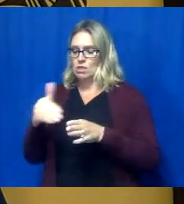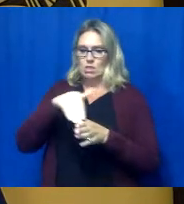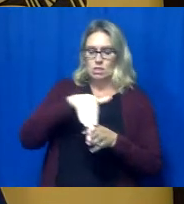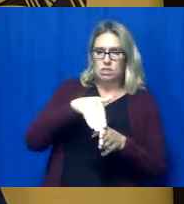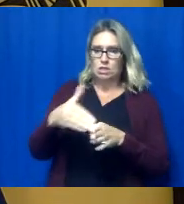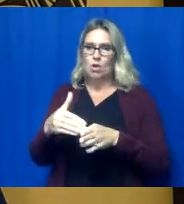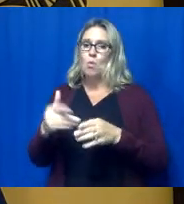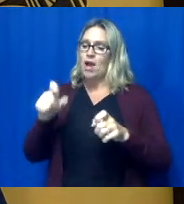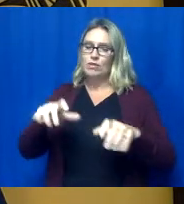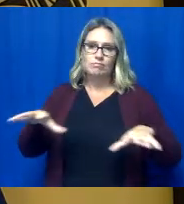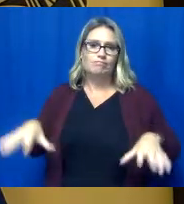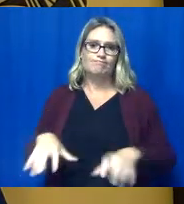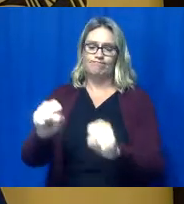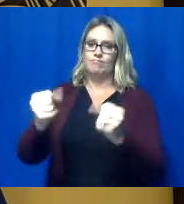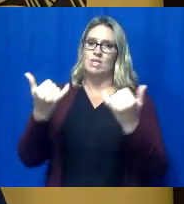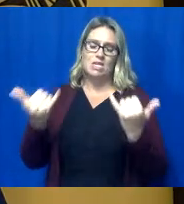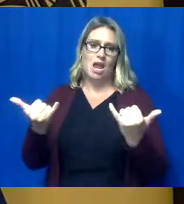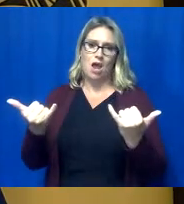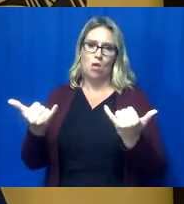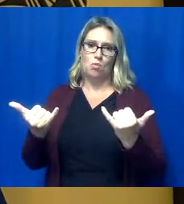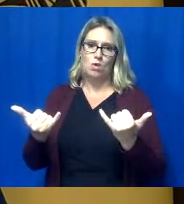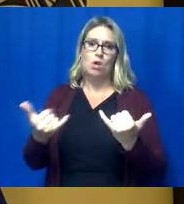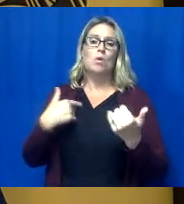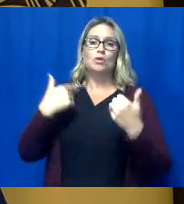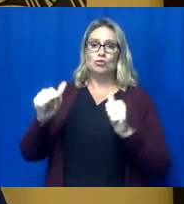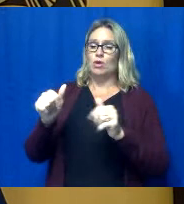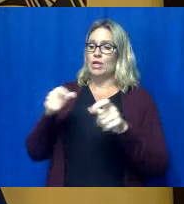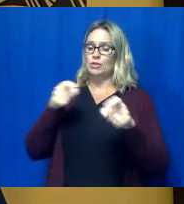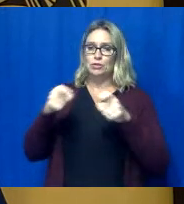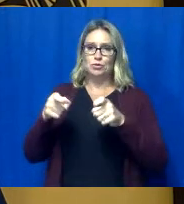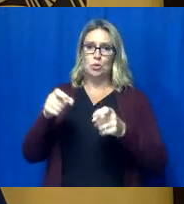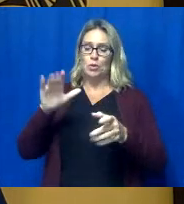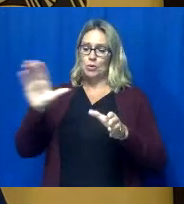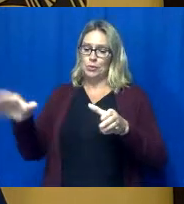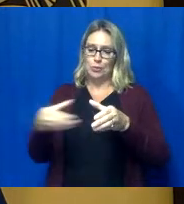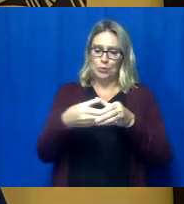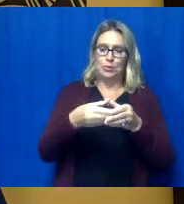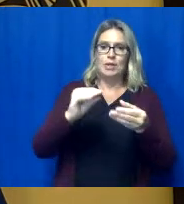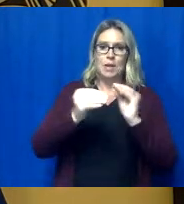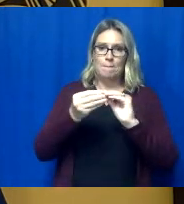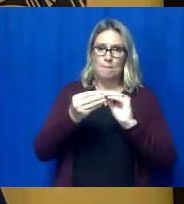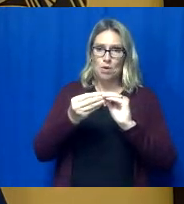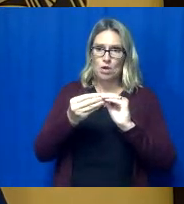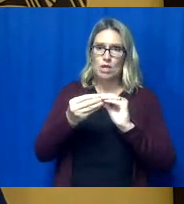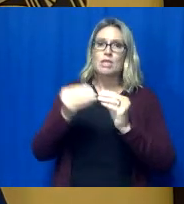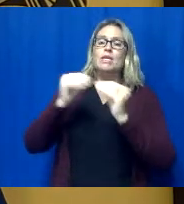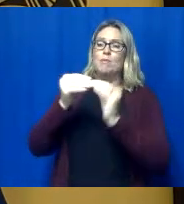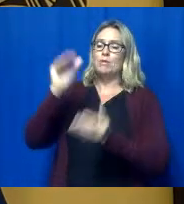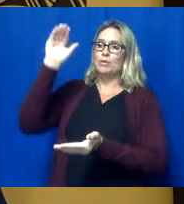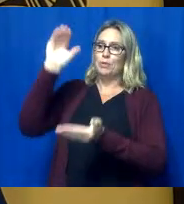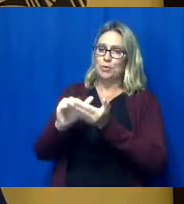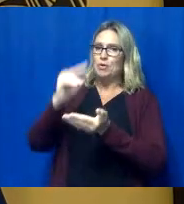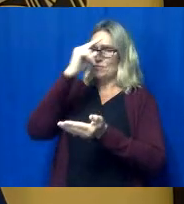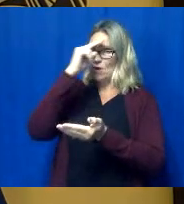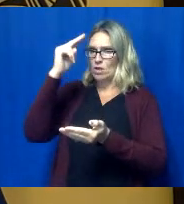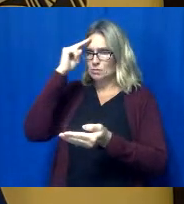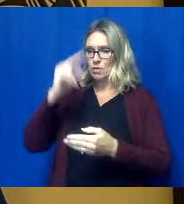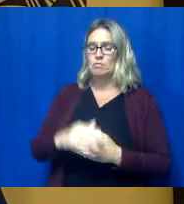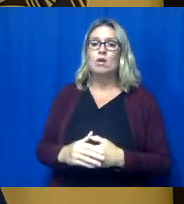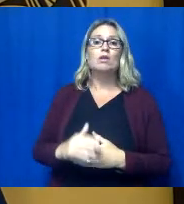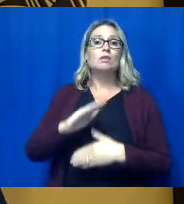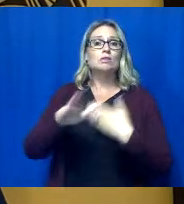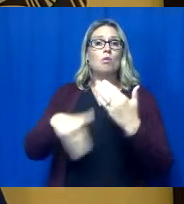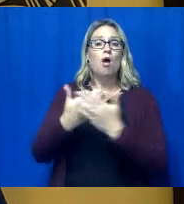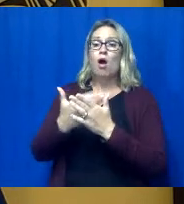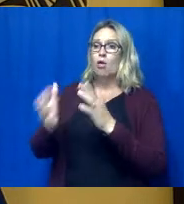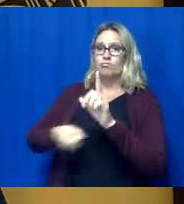now, we can stabilize the spread of the virus and reduce the strain on our healthcare system. Everyone is impacted by this fourth